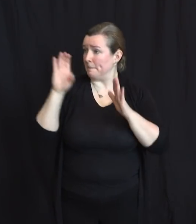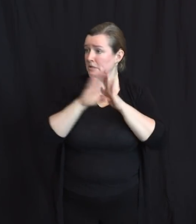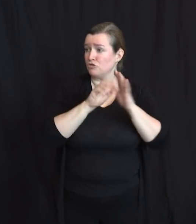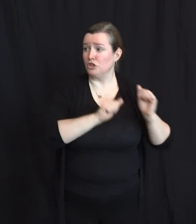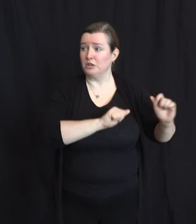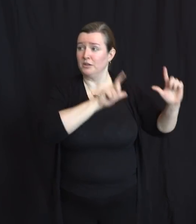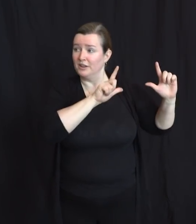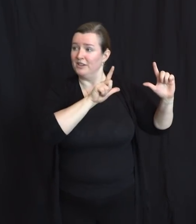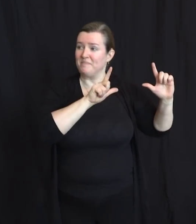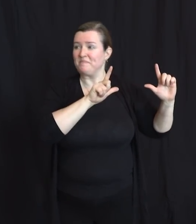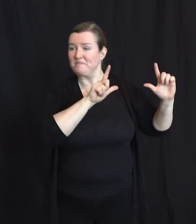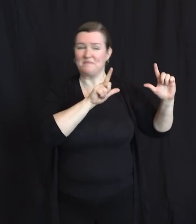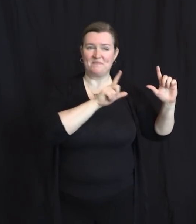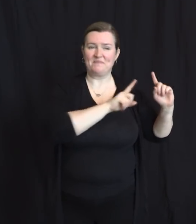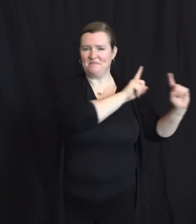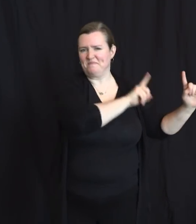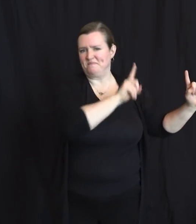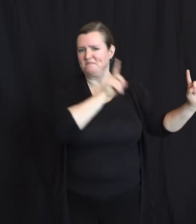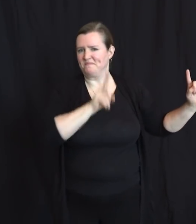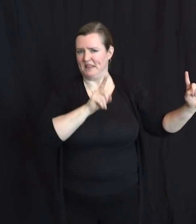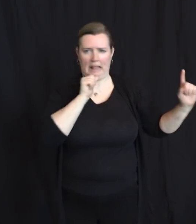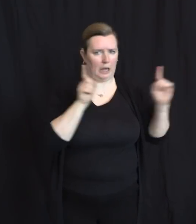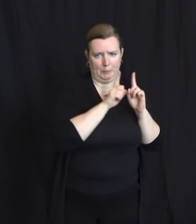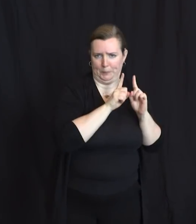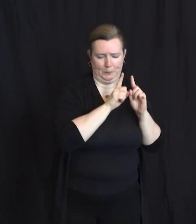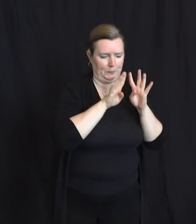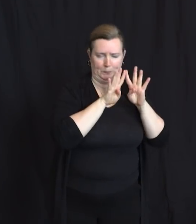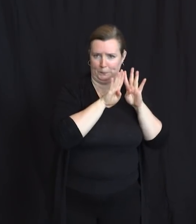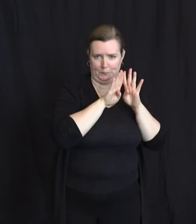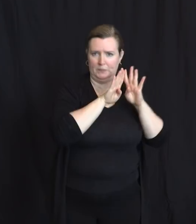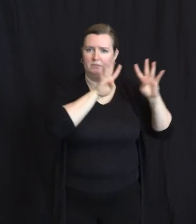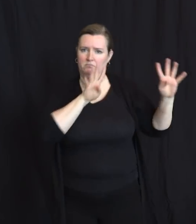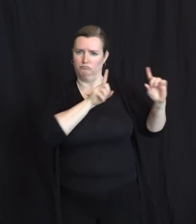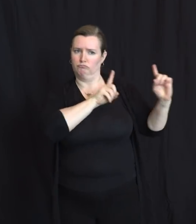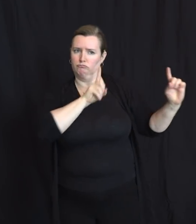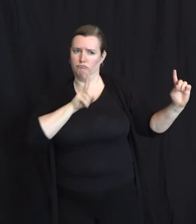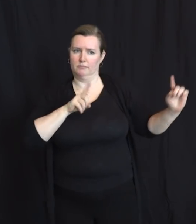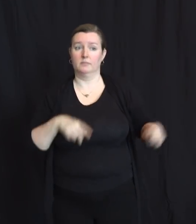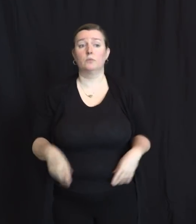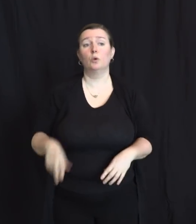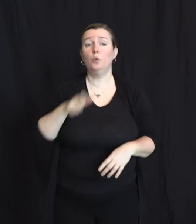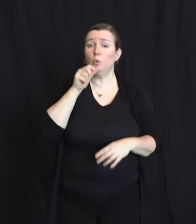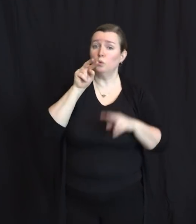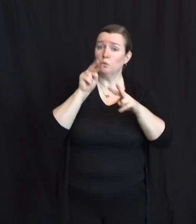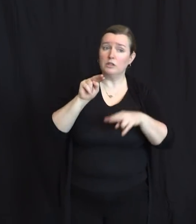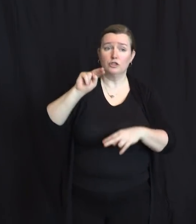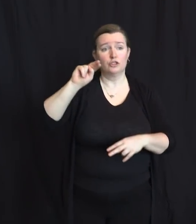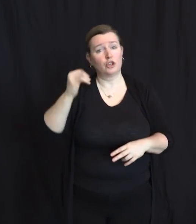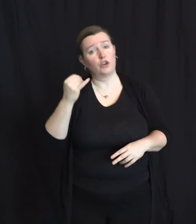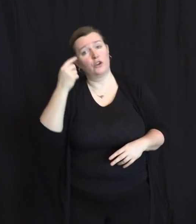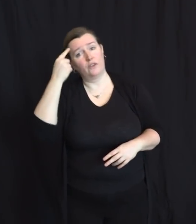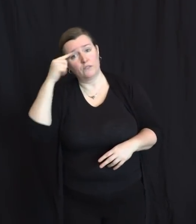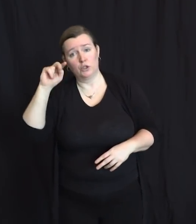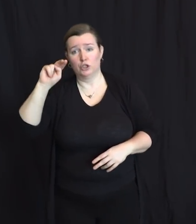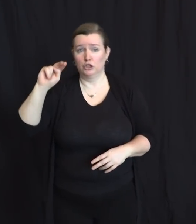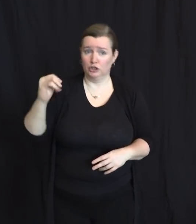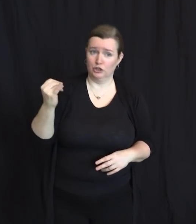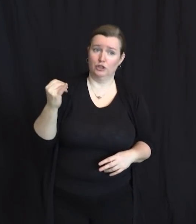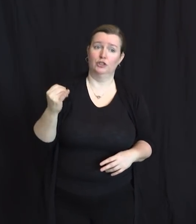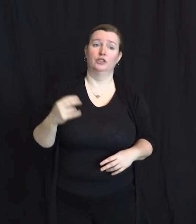And once again, to everyone who joined us for Jersey last night, the stars, the first